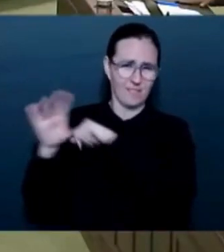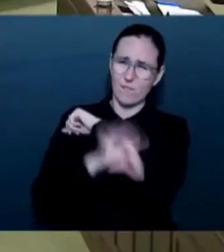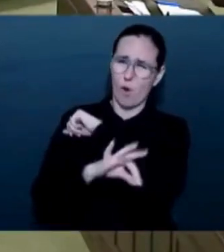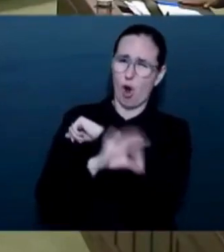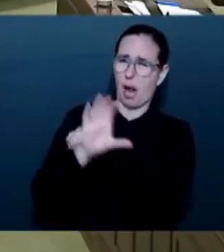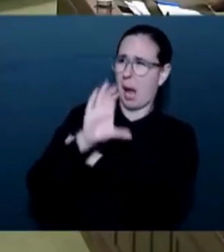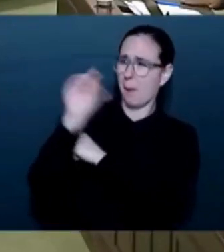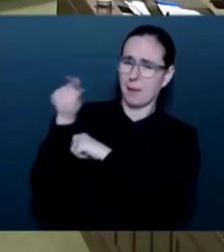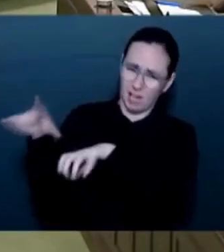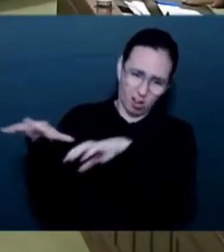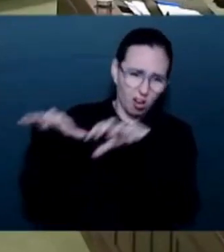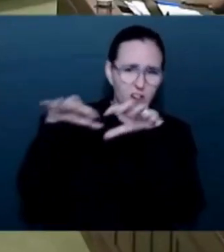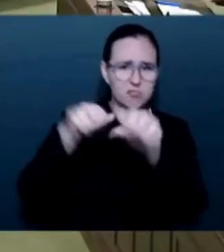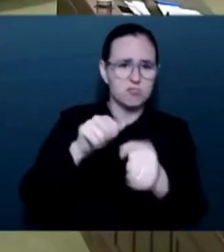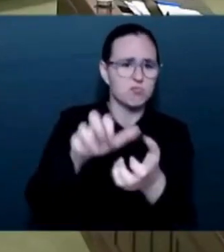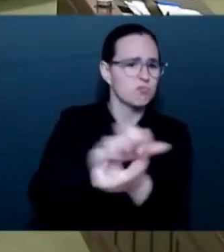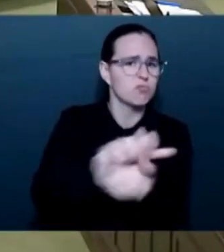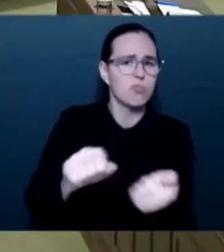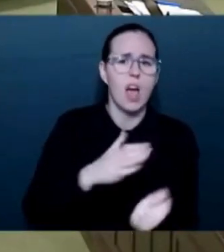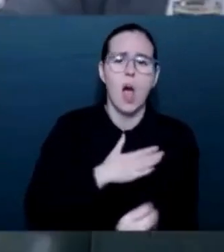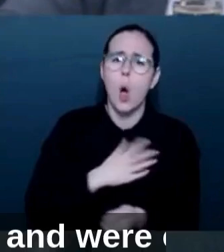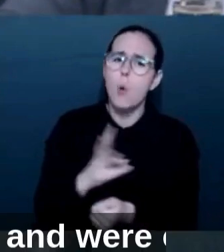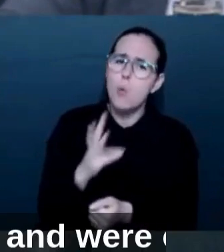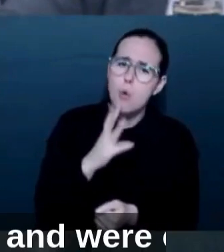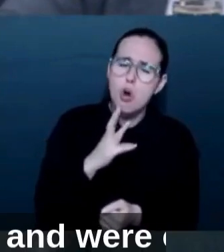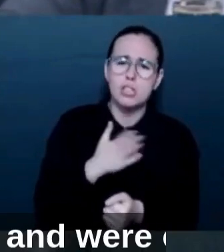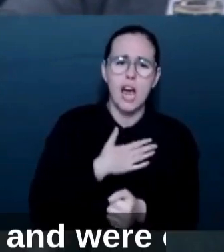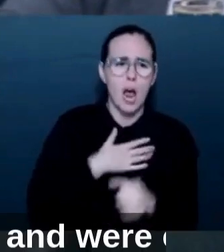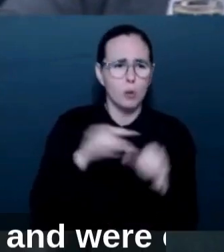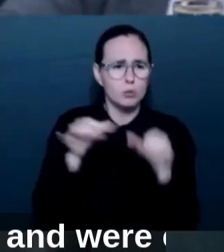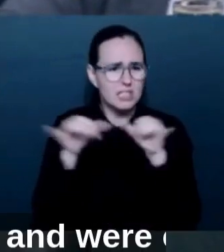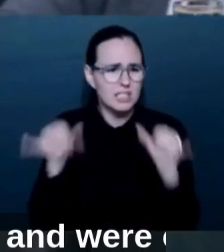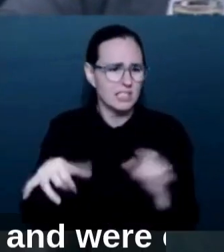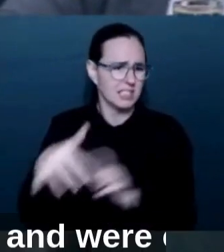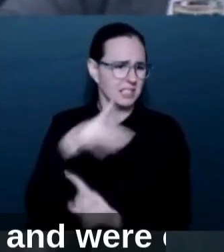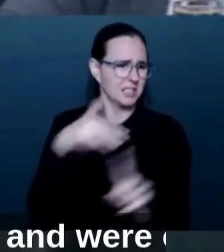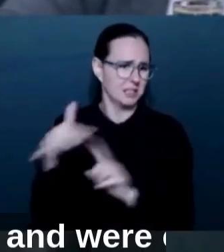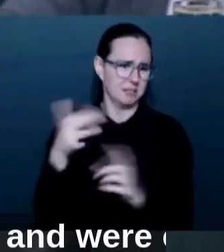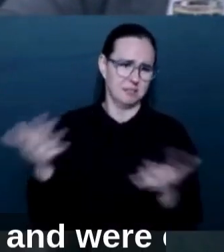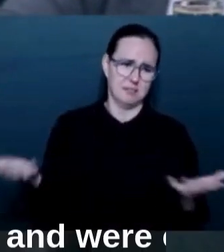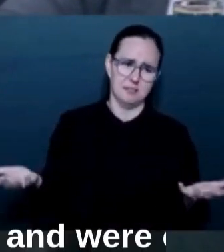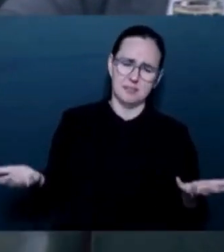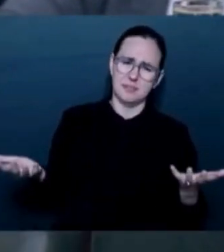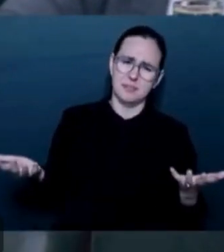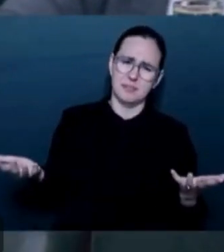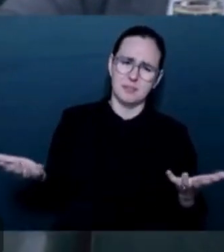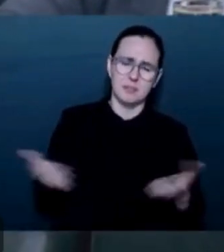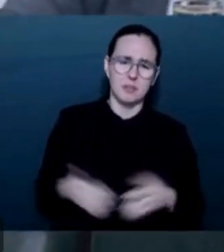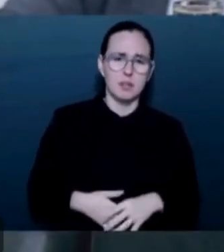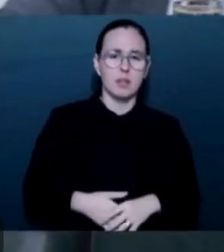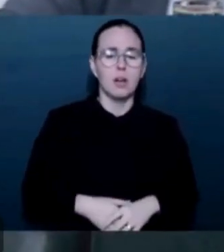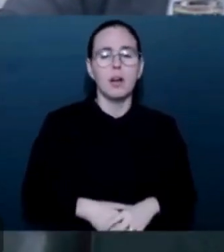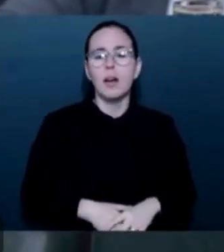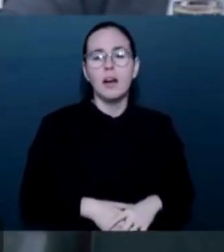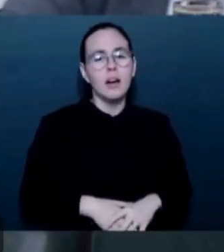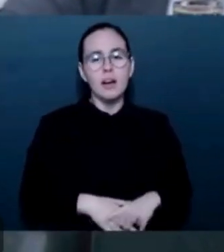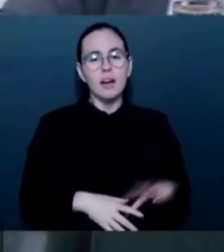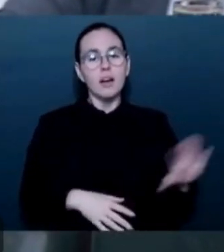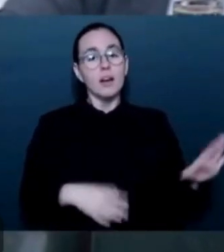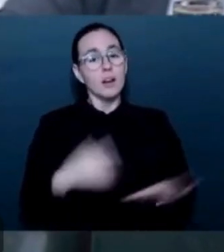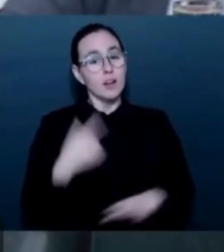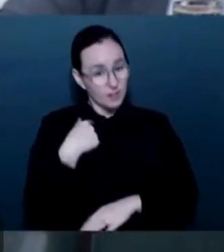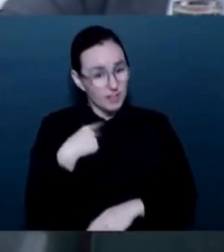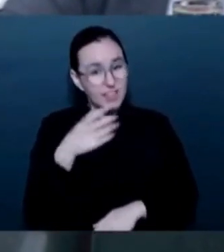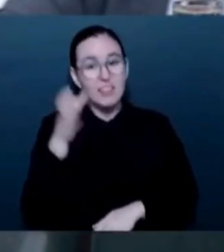Honourable Minister of Energy. Mr. Speaker, because we listened to 30,000 Albertans, and they were clear. They wanted to see